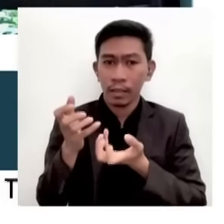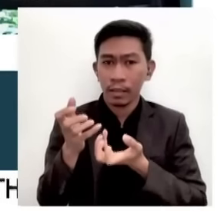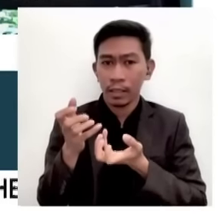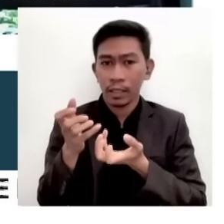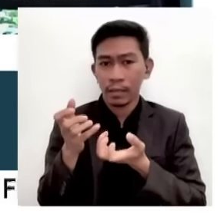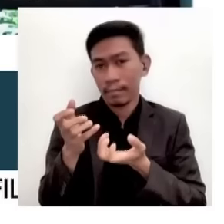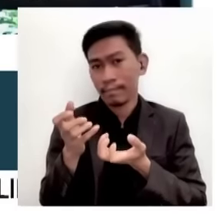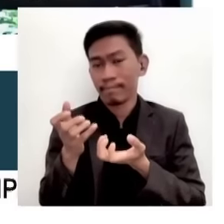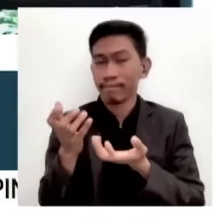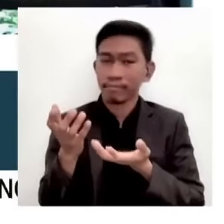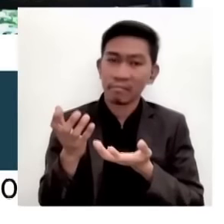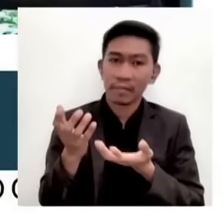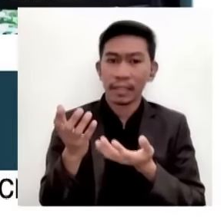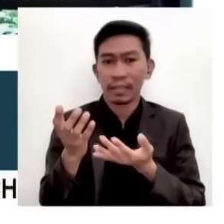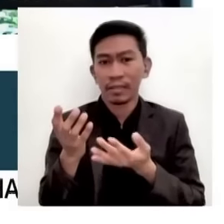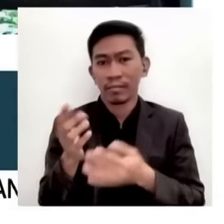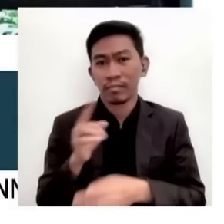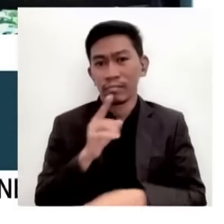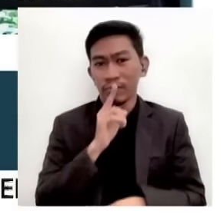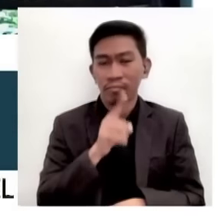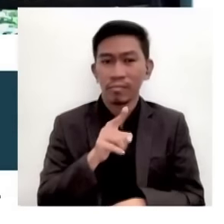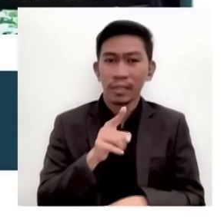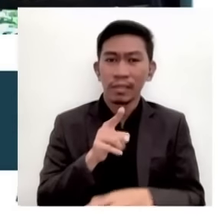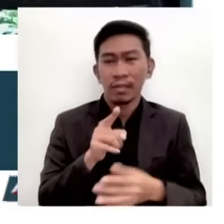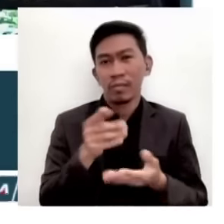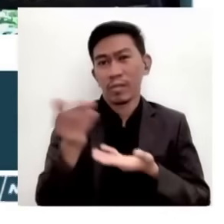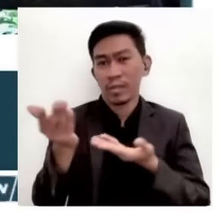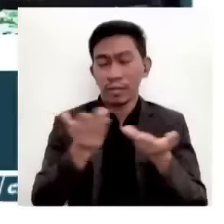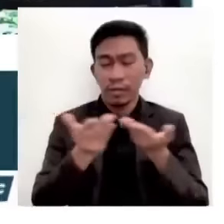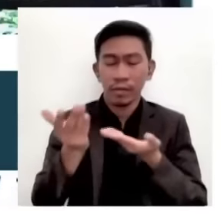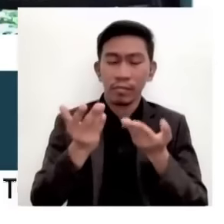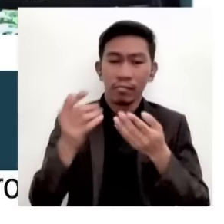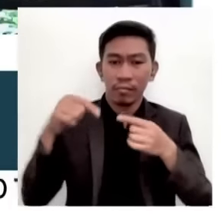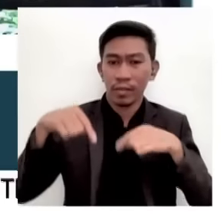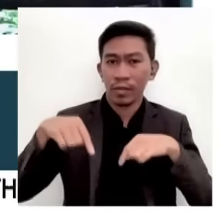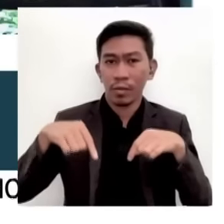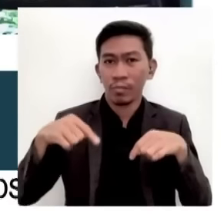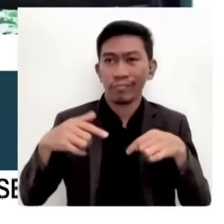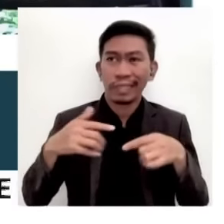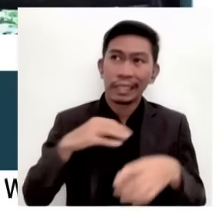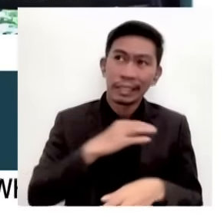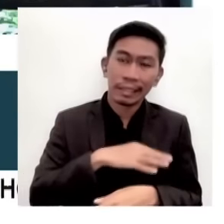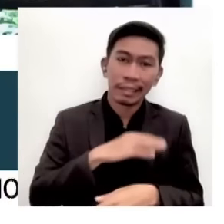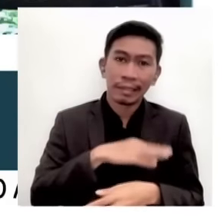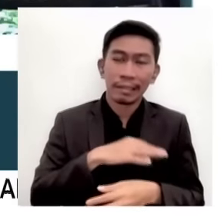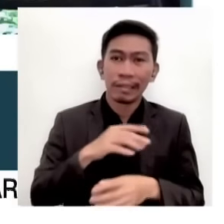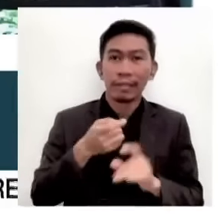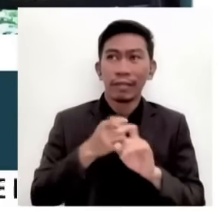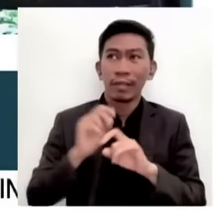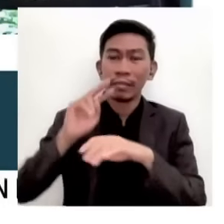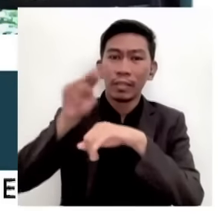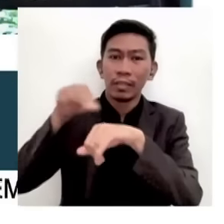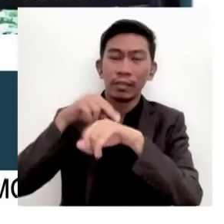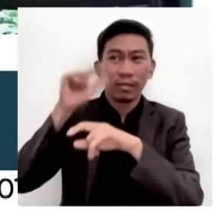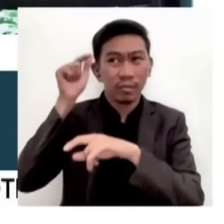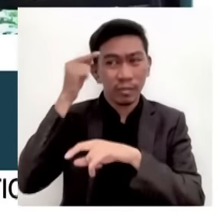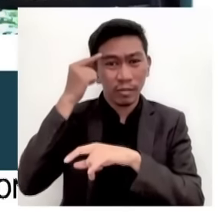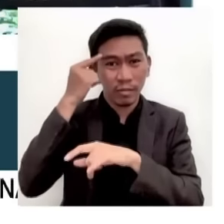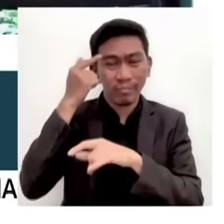naman kasi masyadong maganda yung serbisyo na nakukuha namin from the national government ngayon.